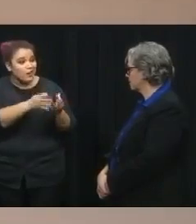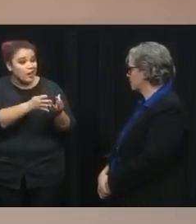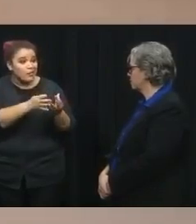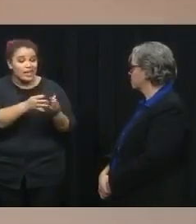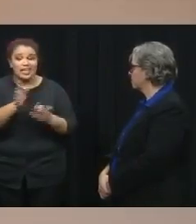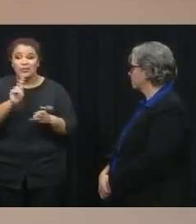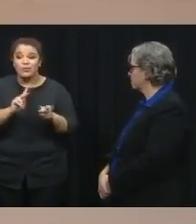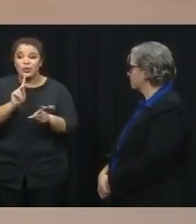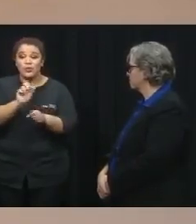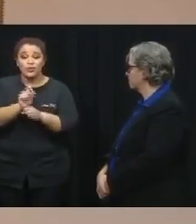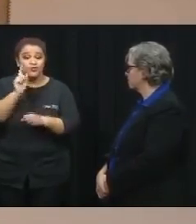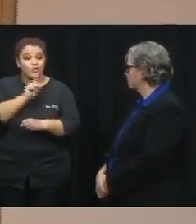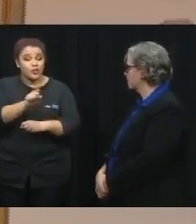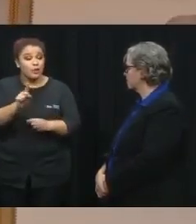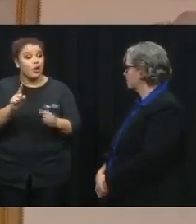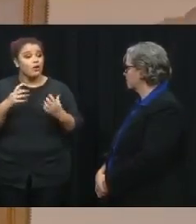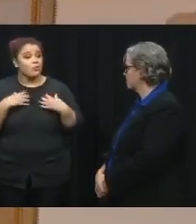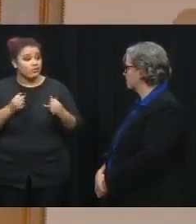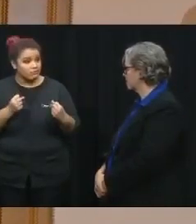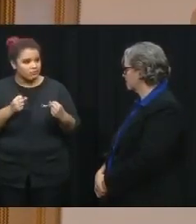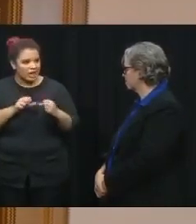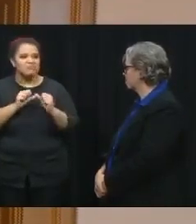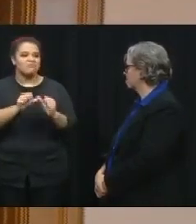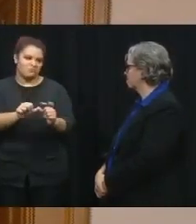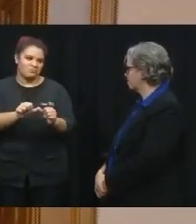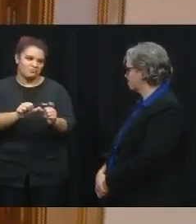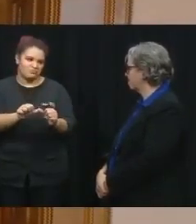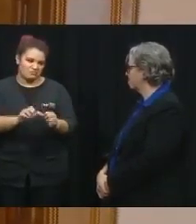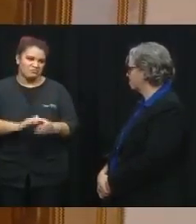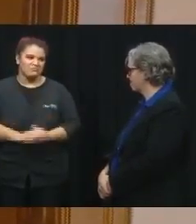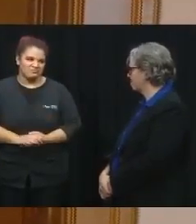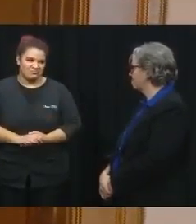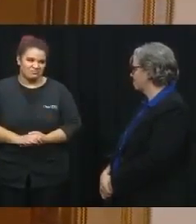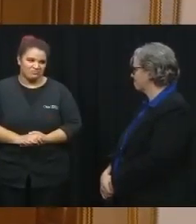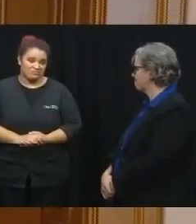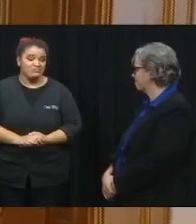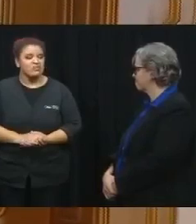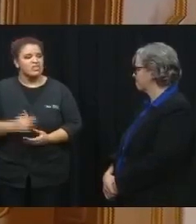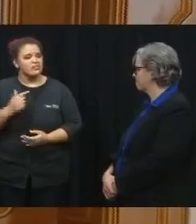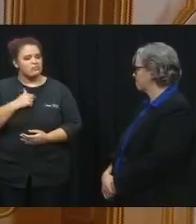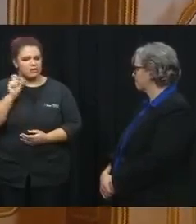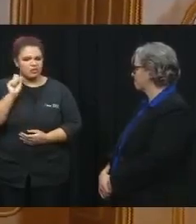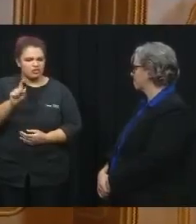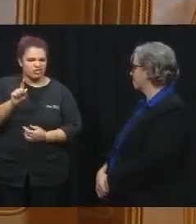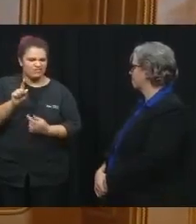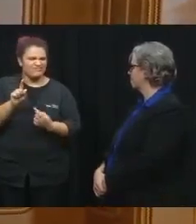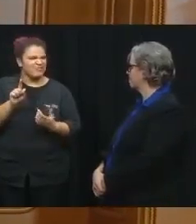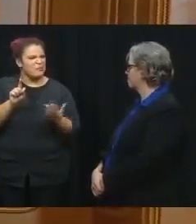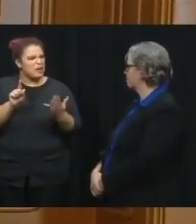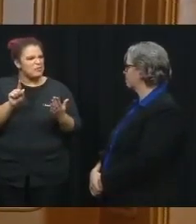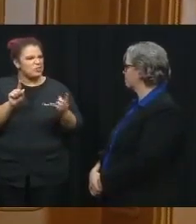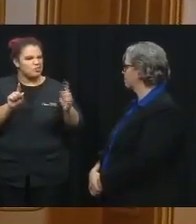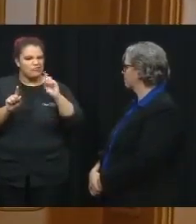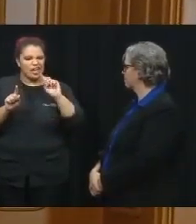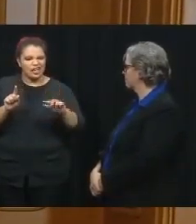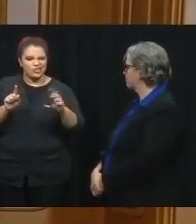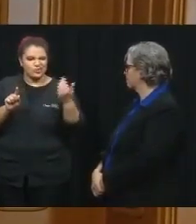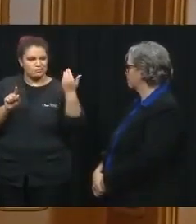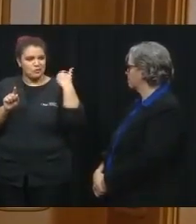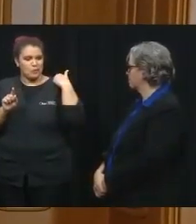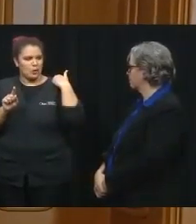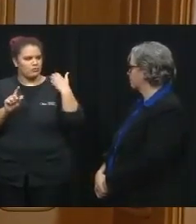and stay well. You may have already answered this question sometime or another, but since